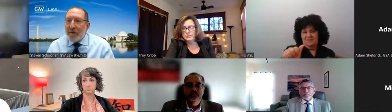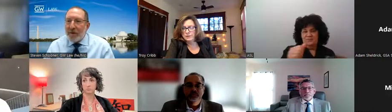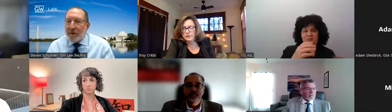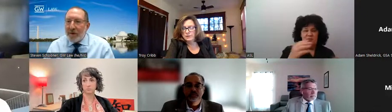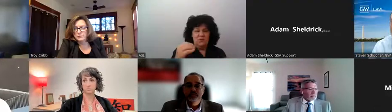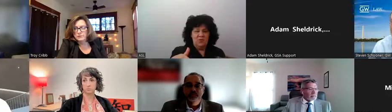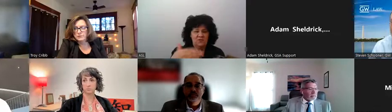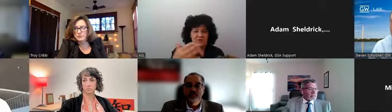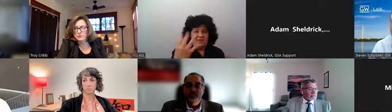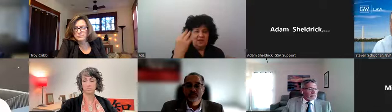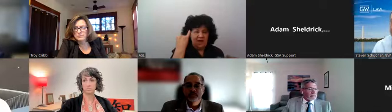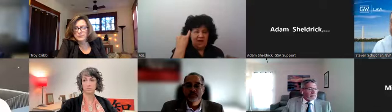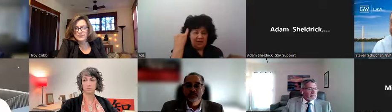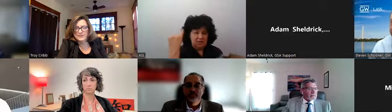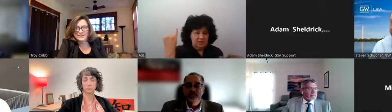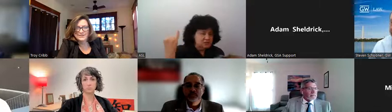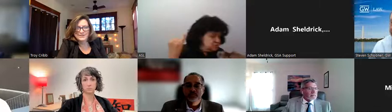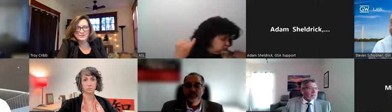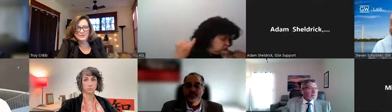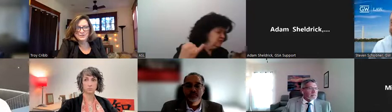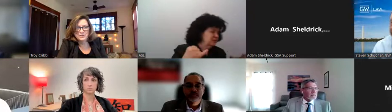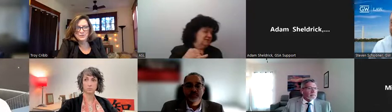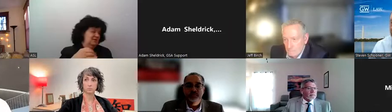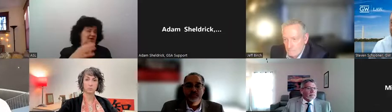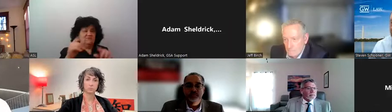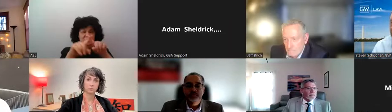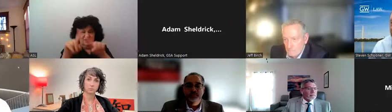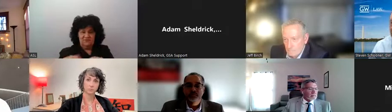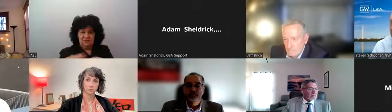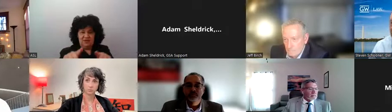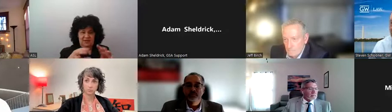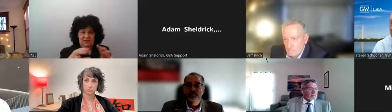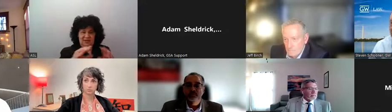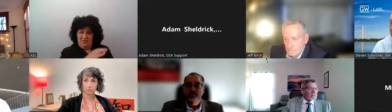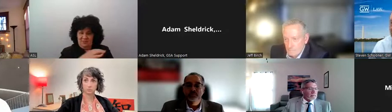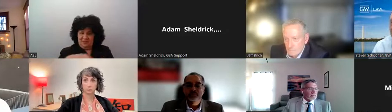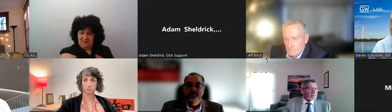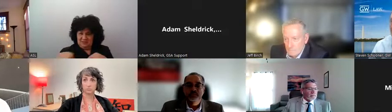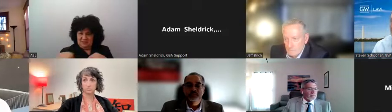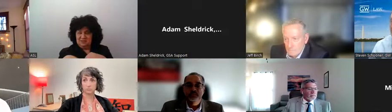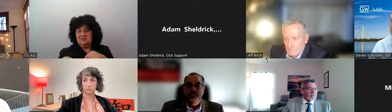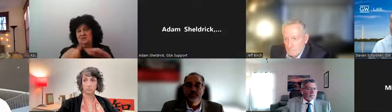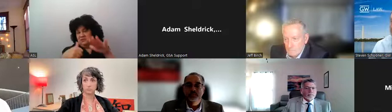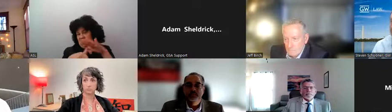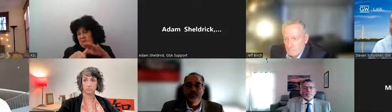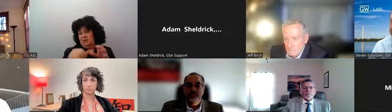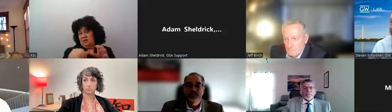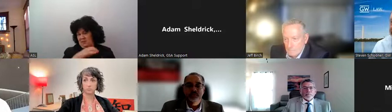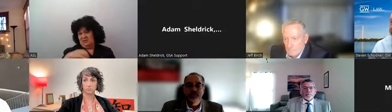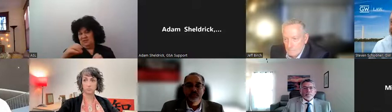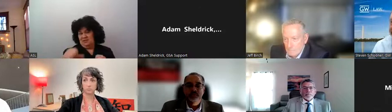providing a lot of ideas of how the different subcommittees can really dive in and make the most difference. So thank you